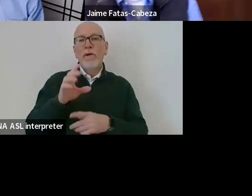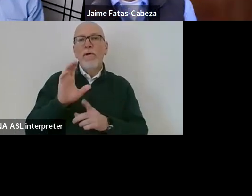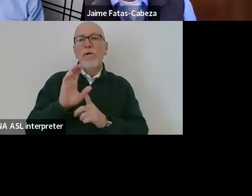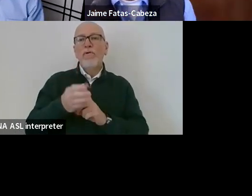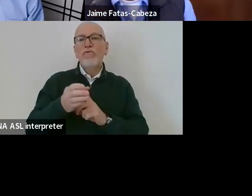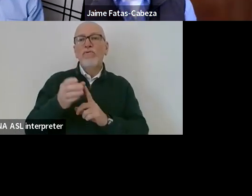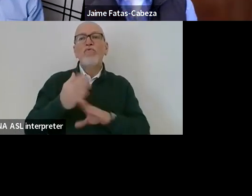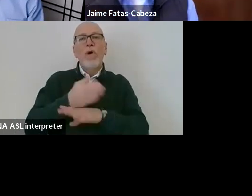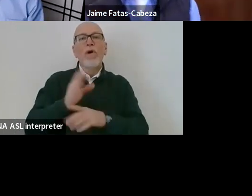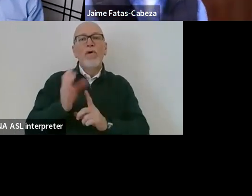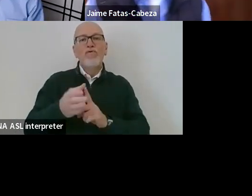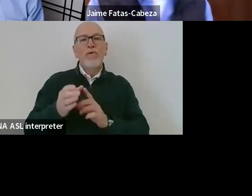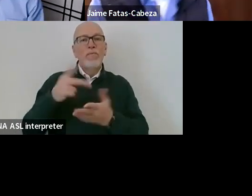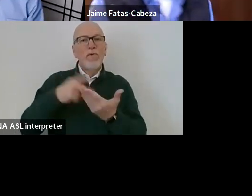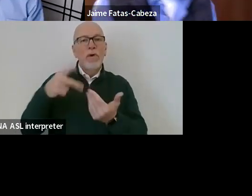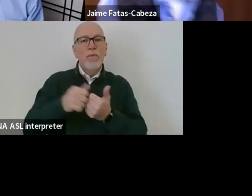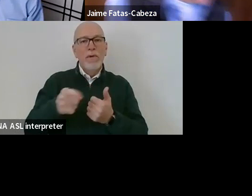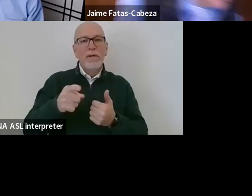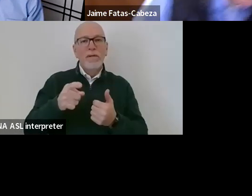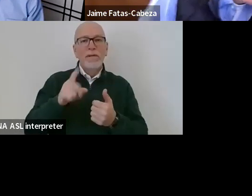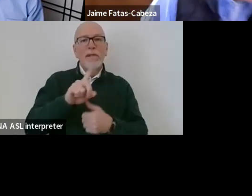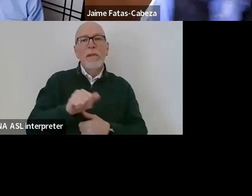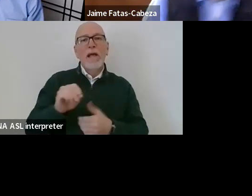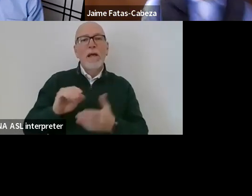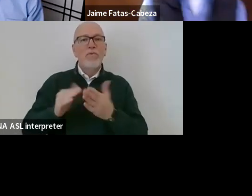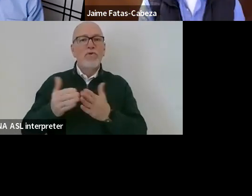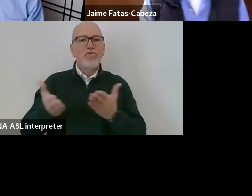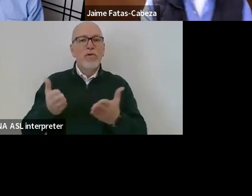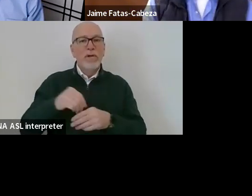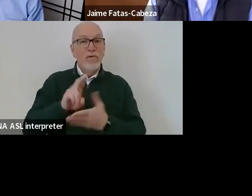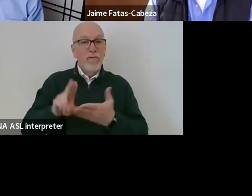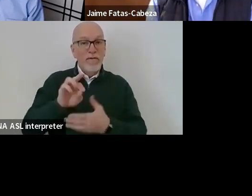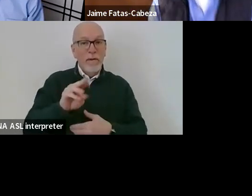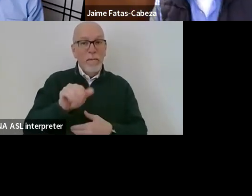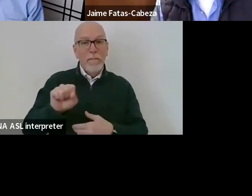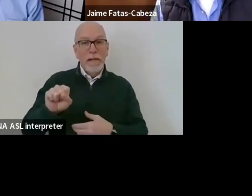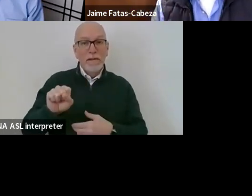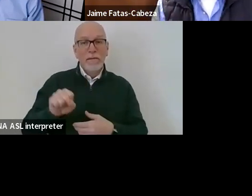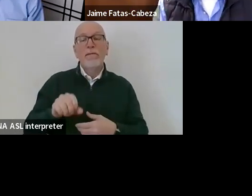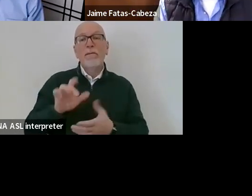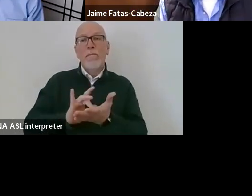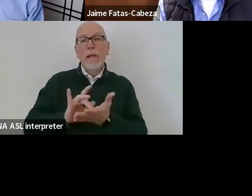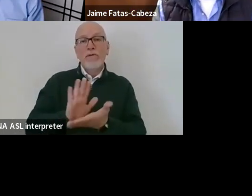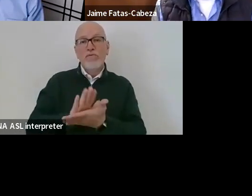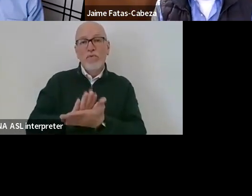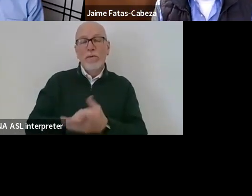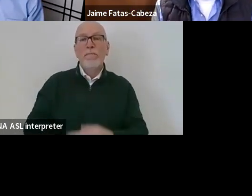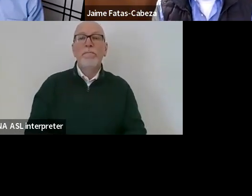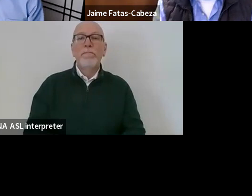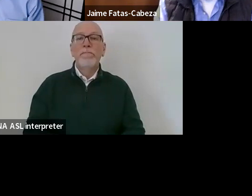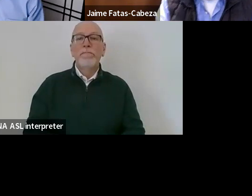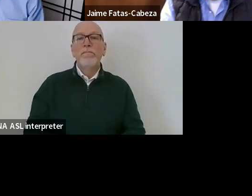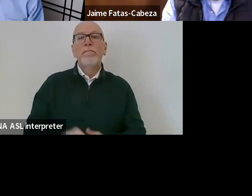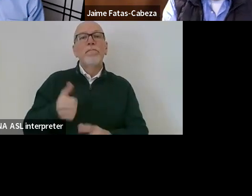for Disability and Community Services at the University of Massachusetts Tucson Medical School.